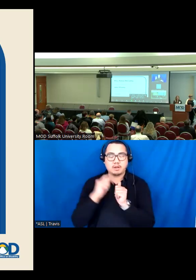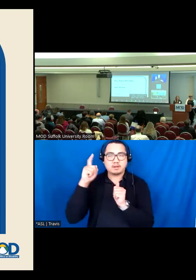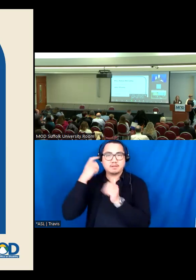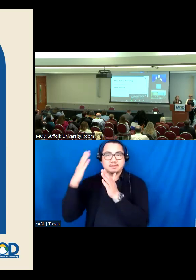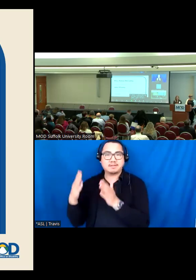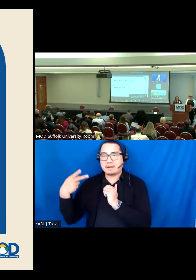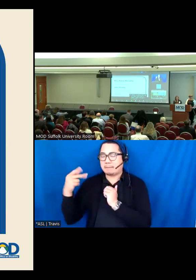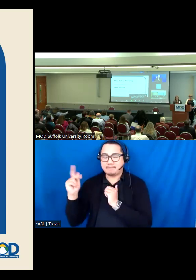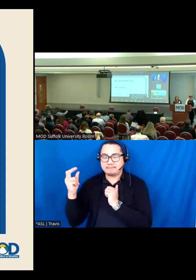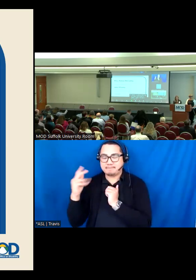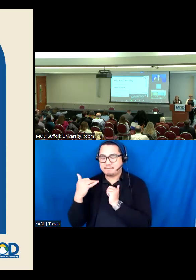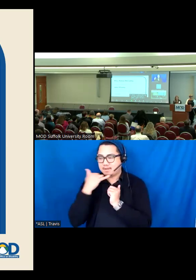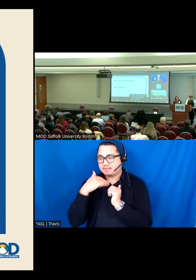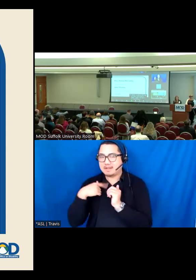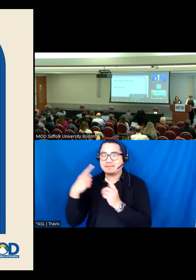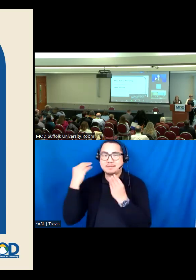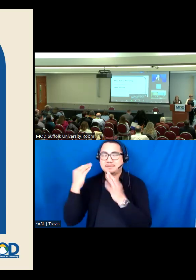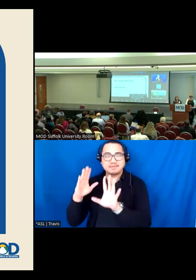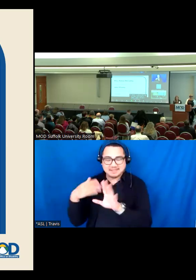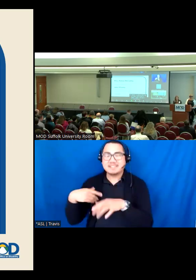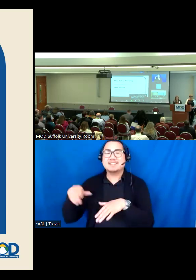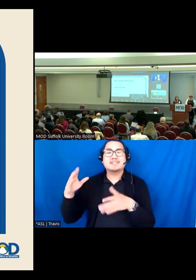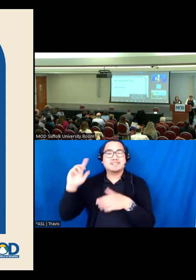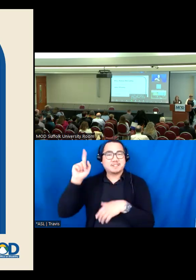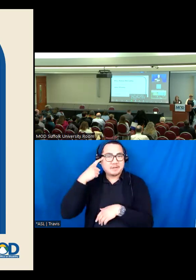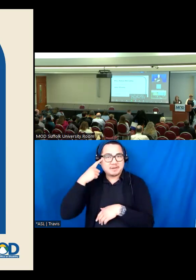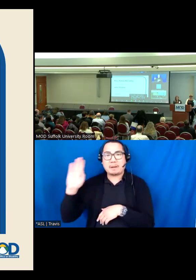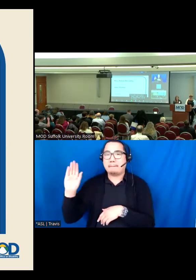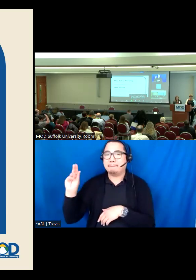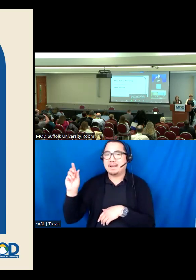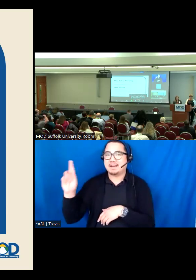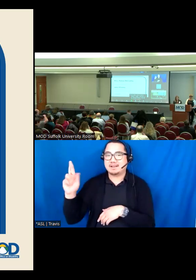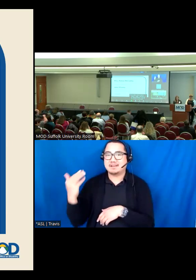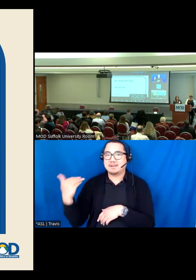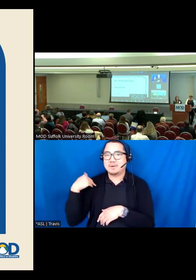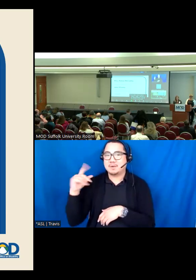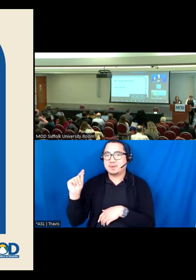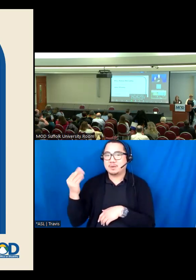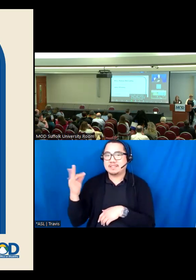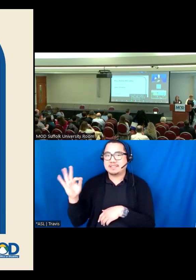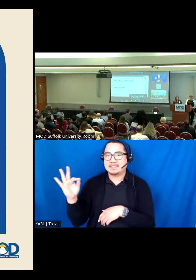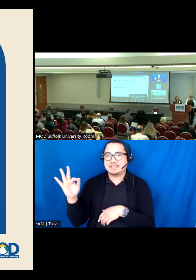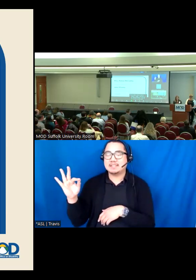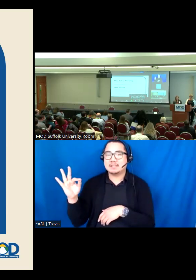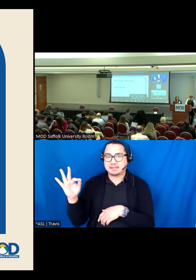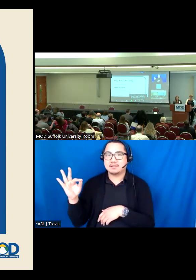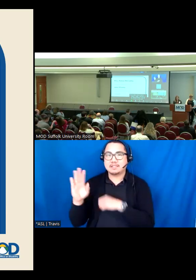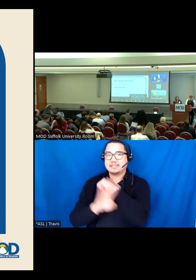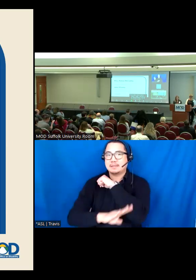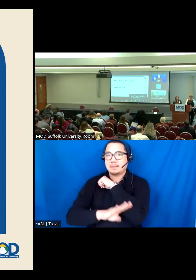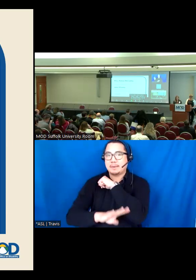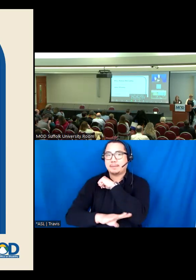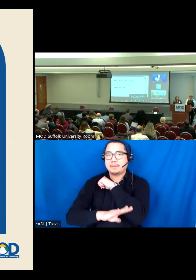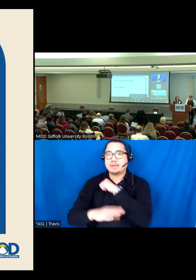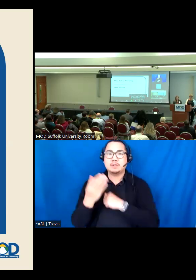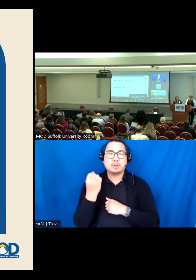Patrick. I had him on my mind. Charlie Baker, Governor Baker, in 2019 in September. So